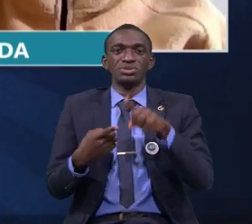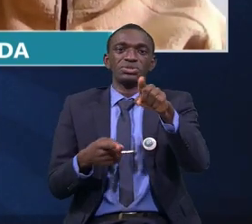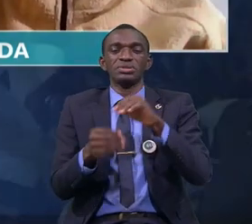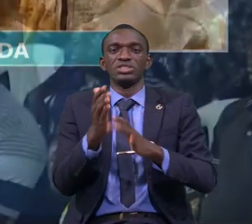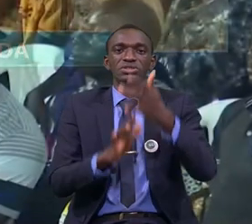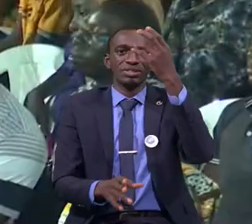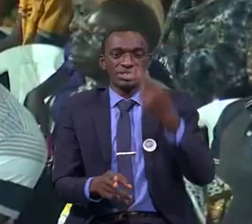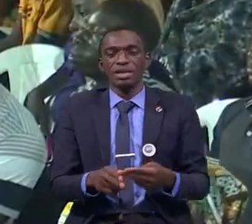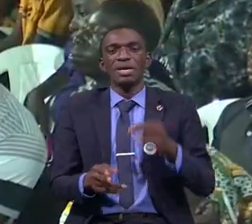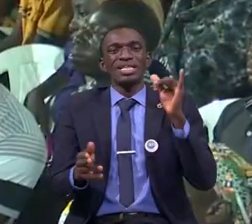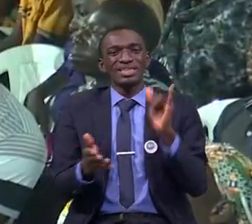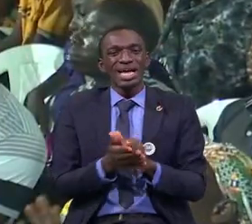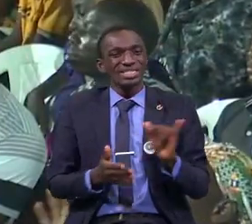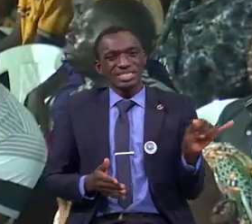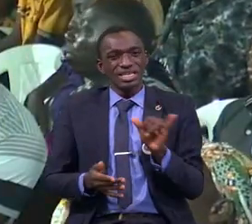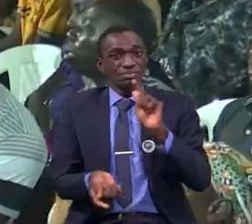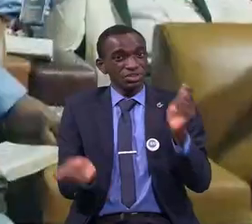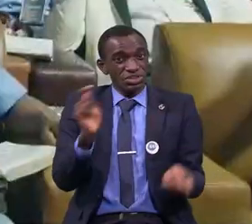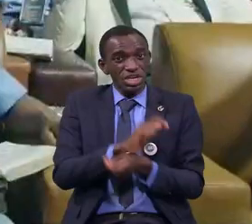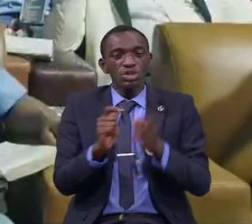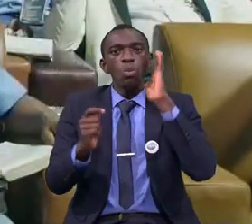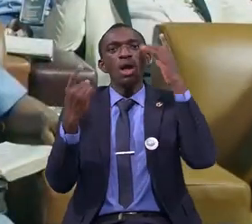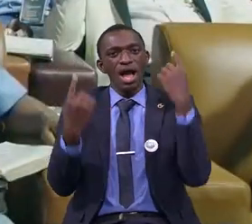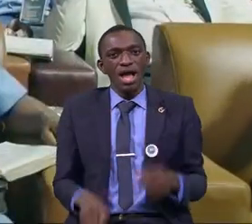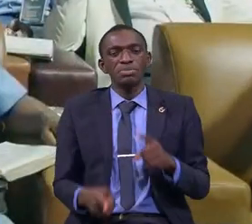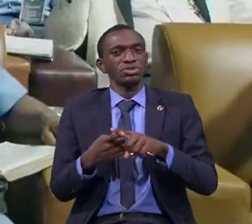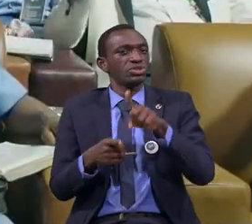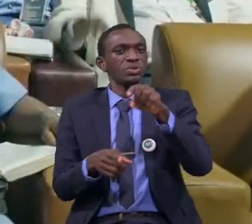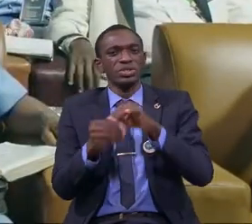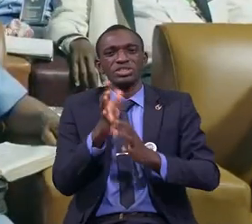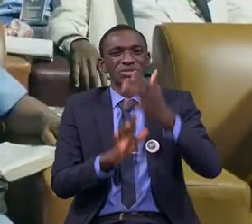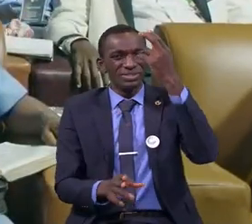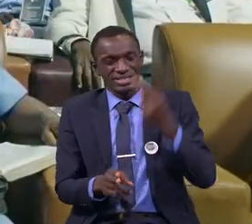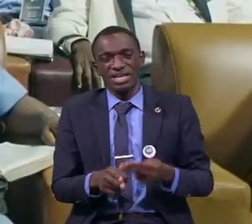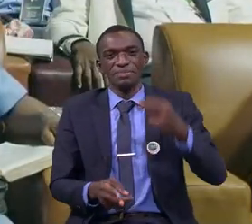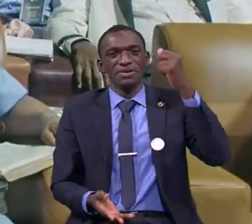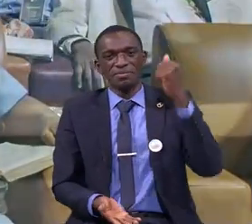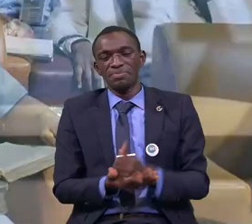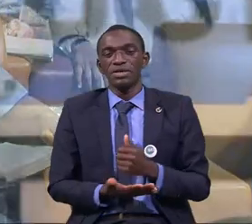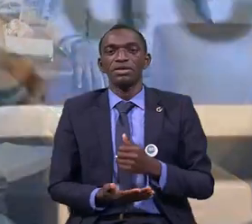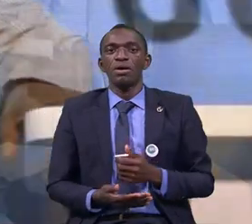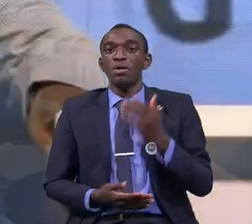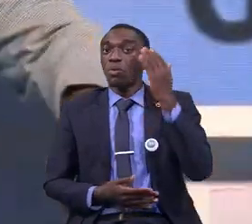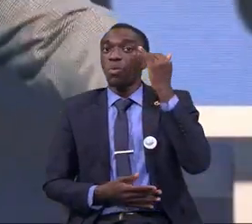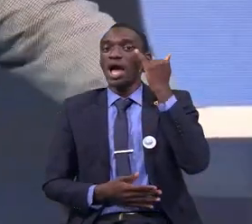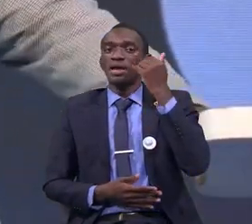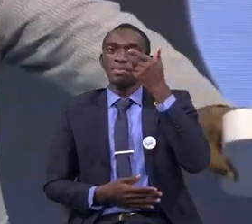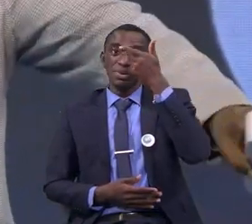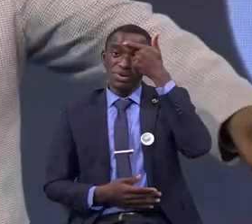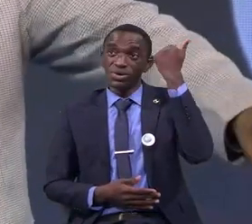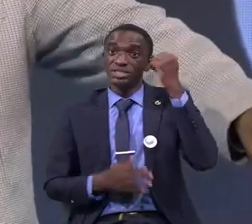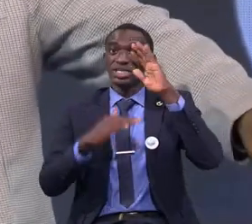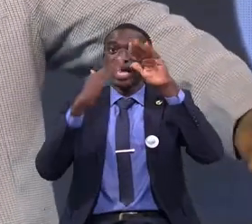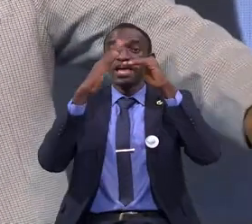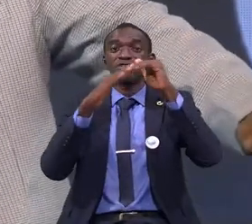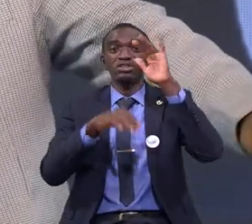life. I said that change will come upon your life. Because the heavenly touch will